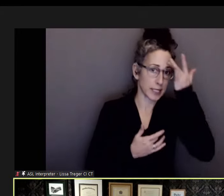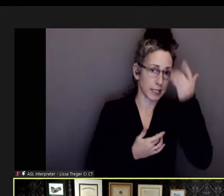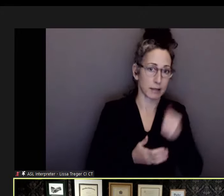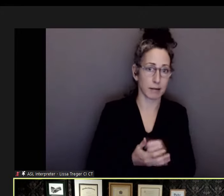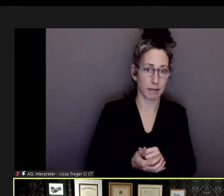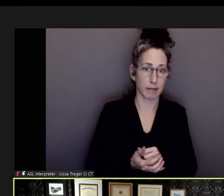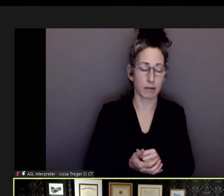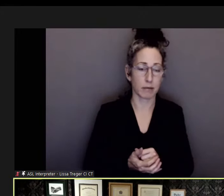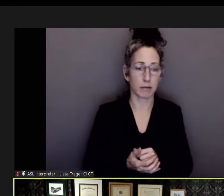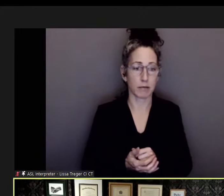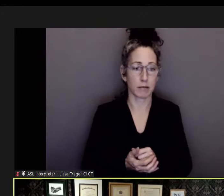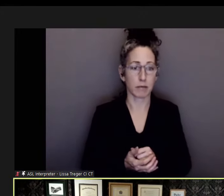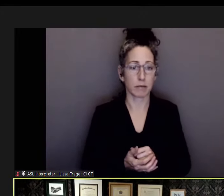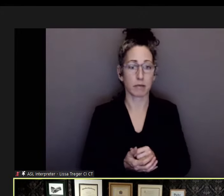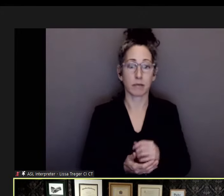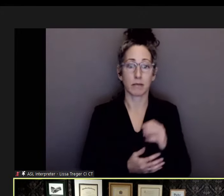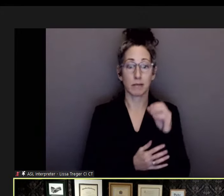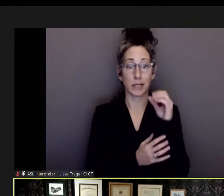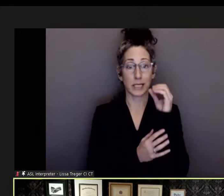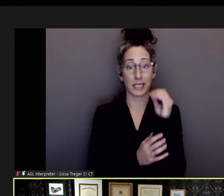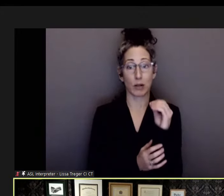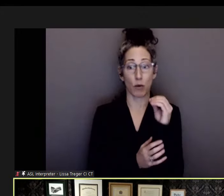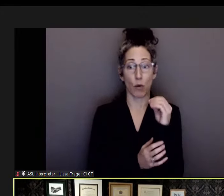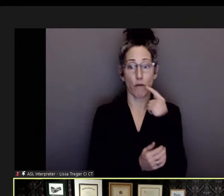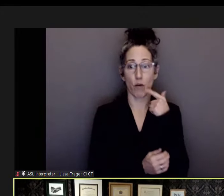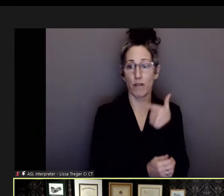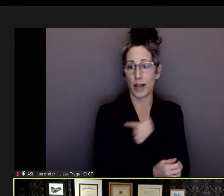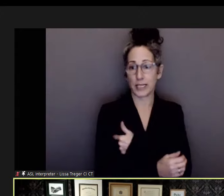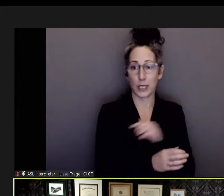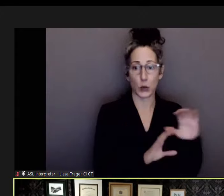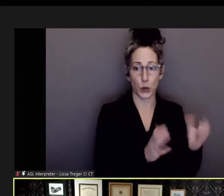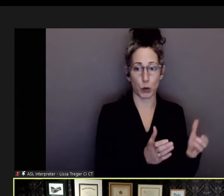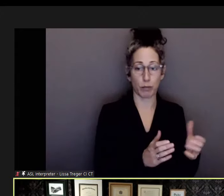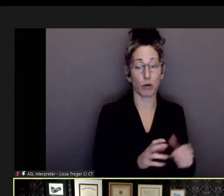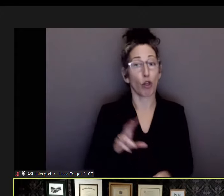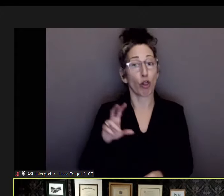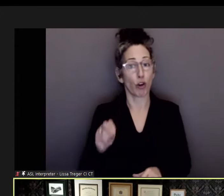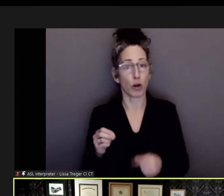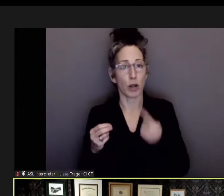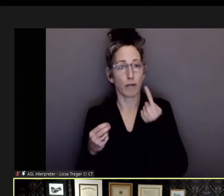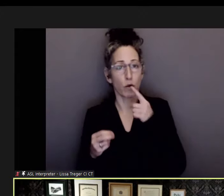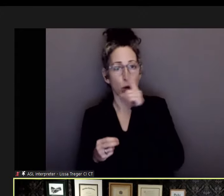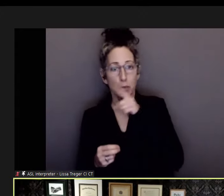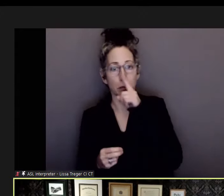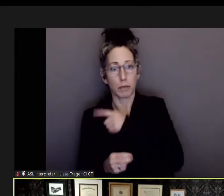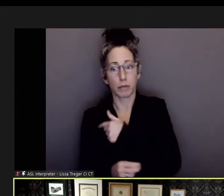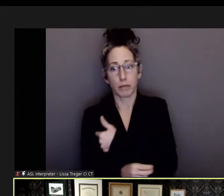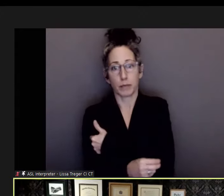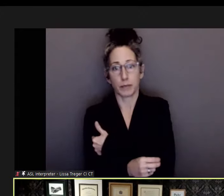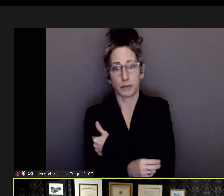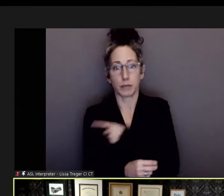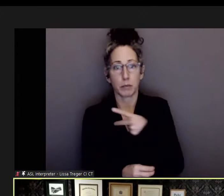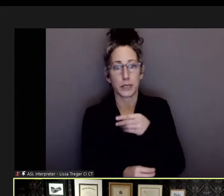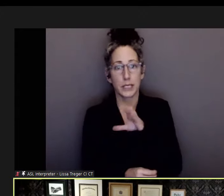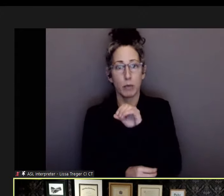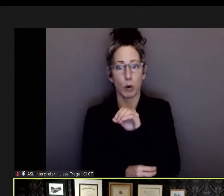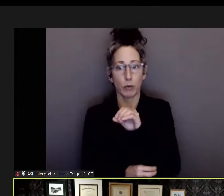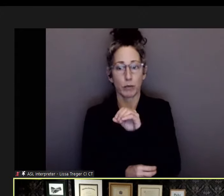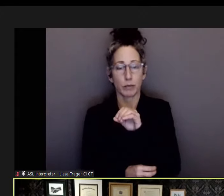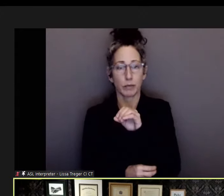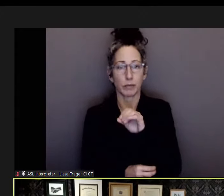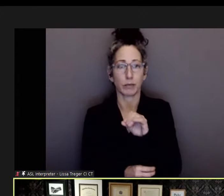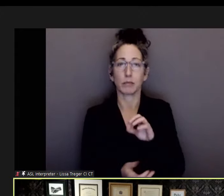and there were 0 in the vaccine group and 30 in the placebo group, representing a point estimate efficacy